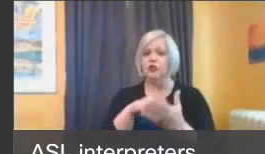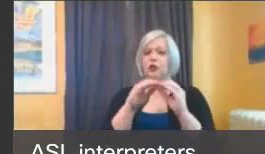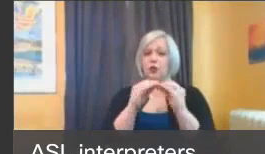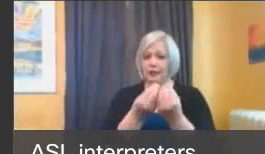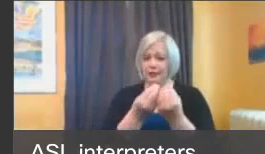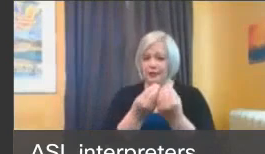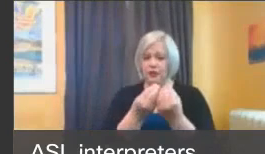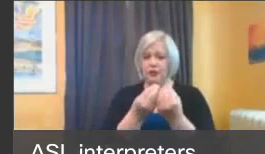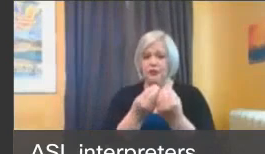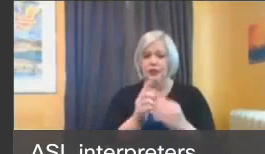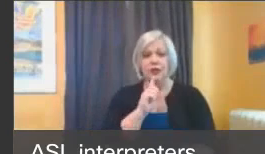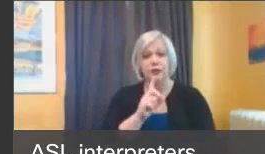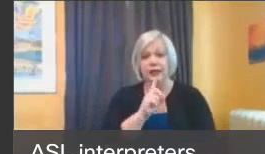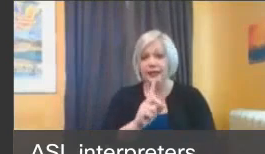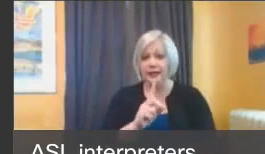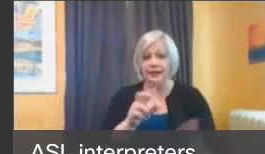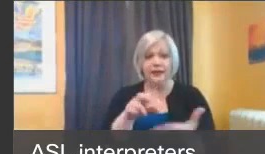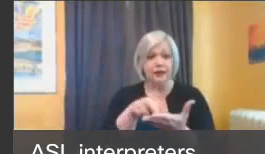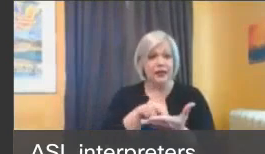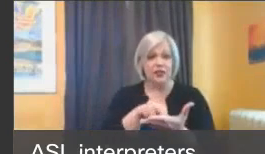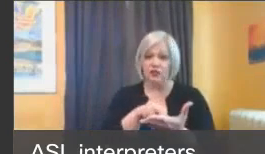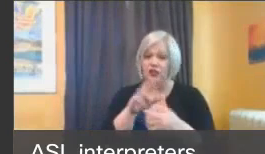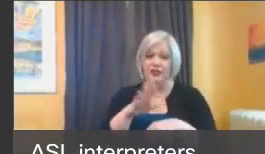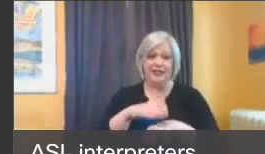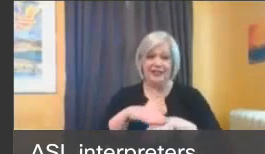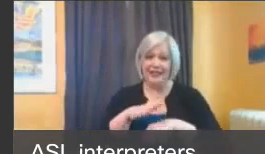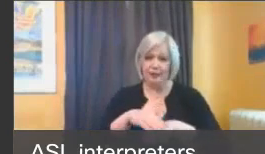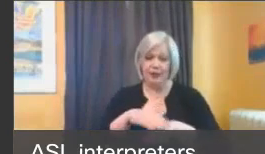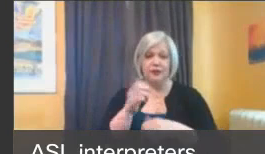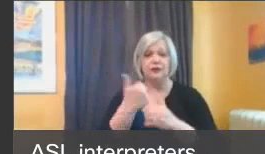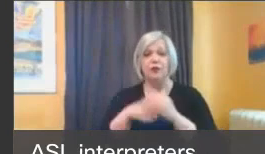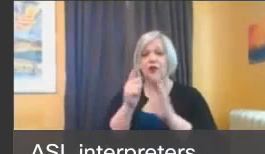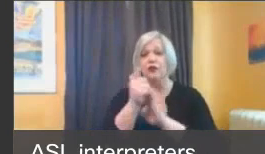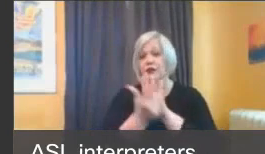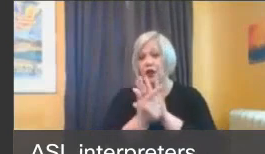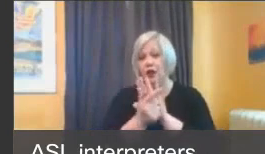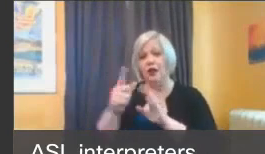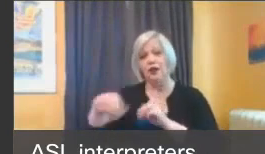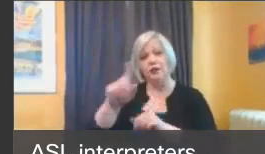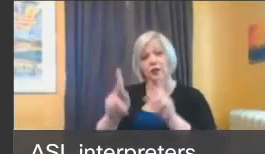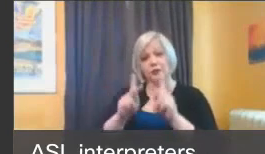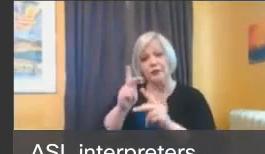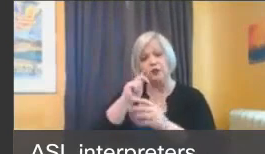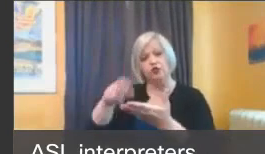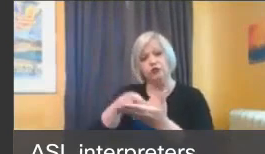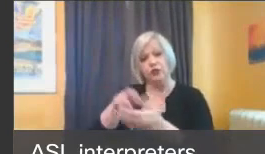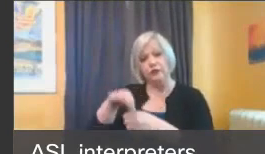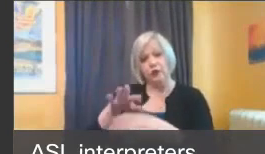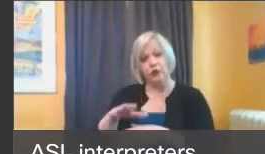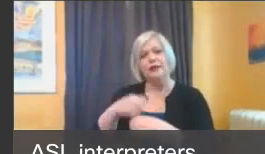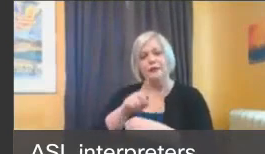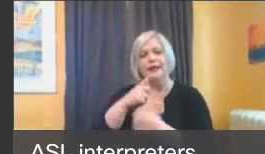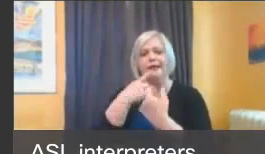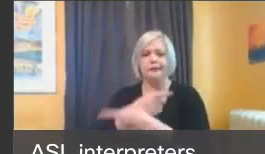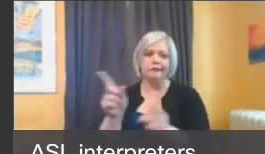organizations, and really the registration disclaimer, right? So under the law, these individuals in registering voters were required to make certain